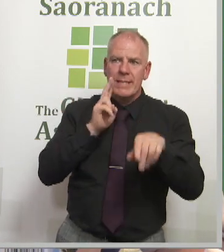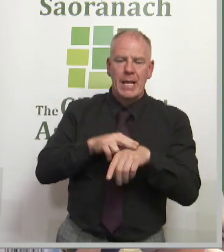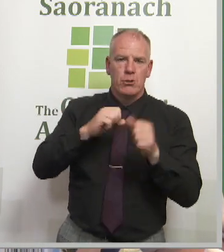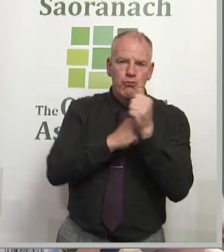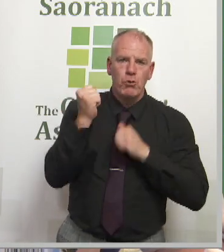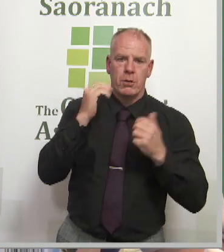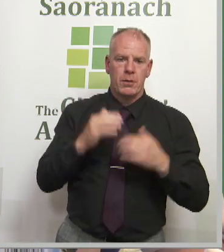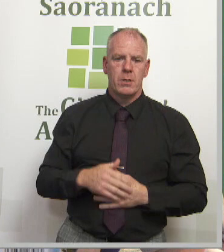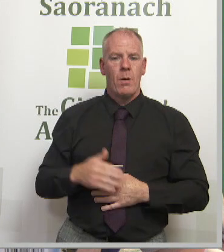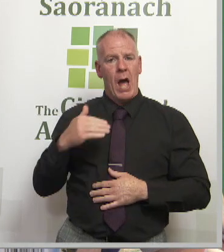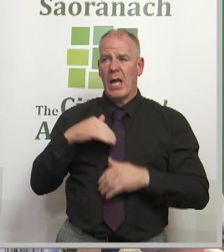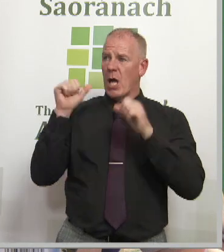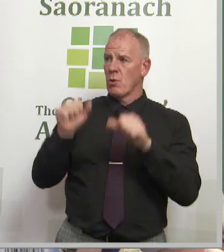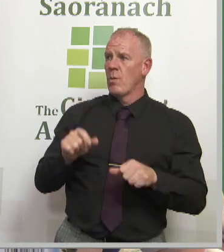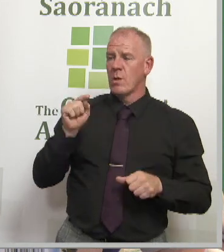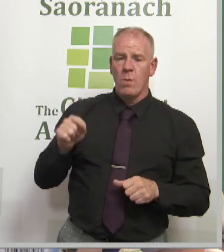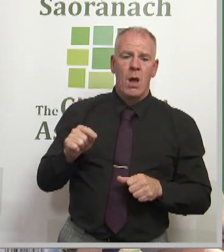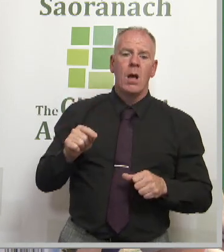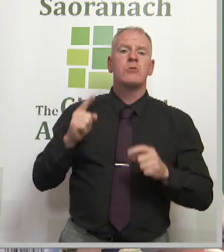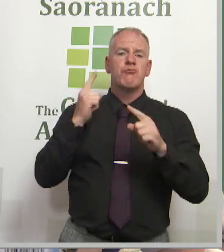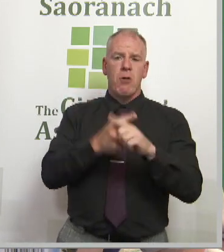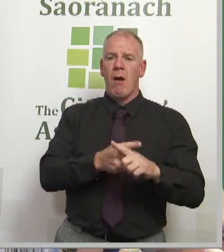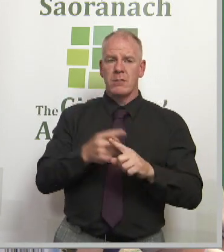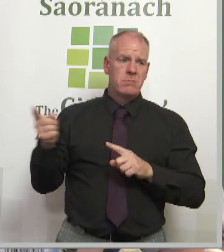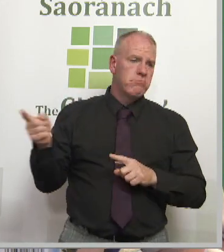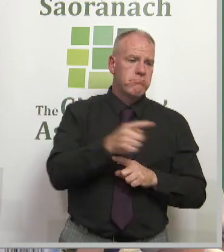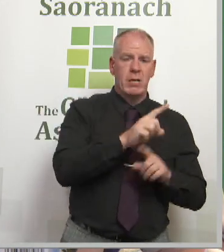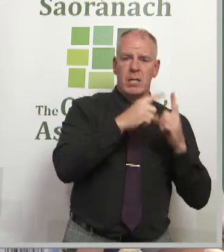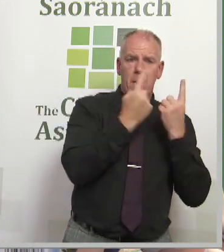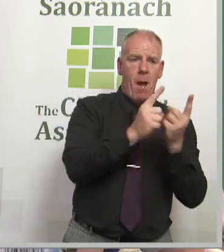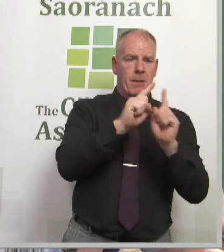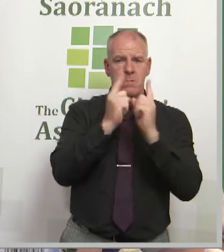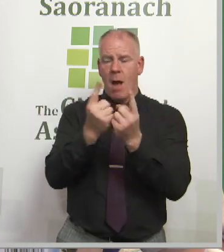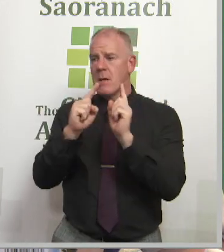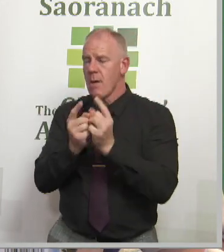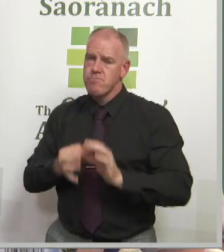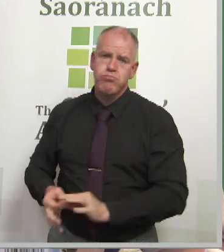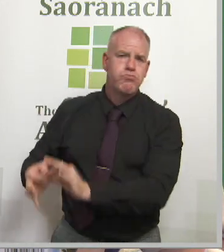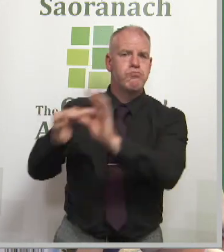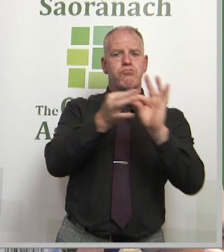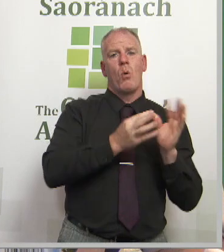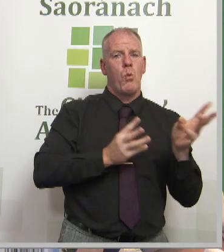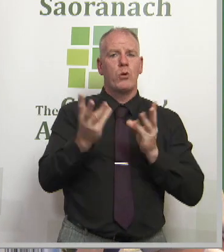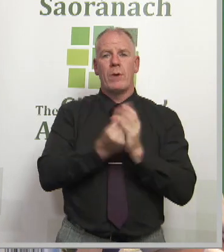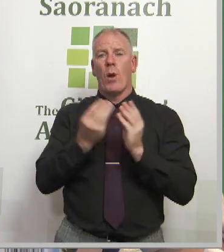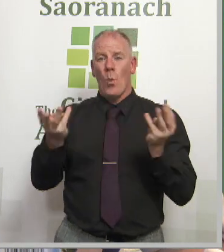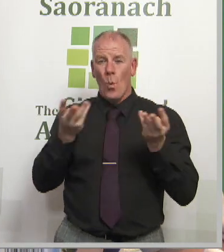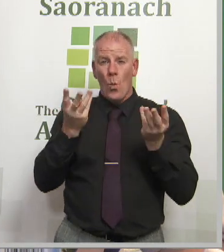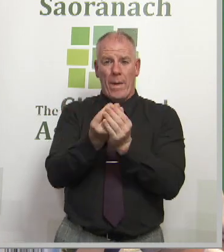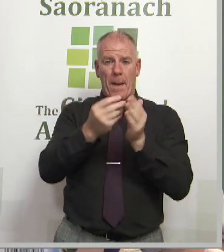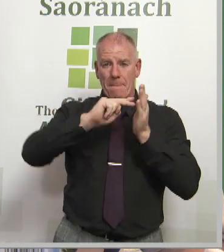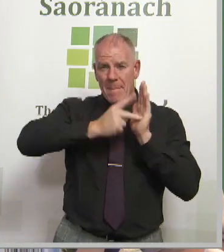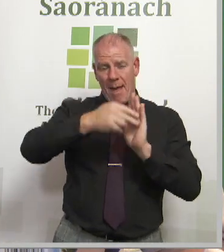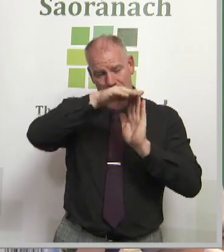structures. So I absolutely agree that cross-departmental, cross-agency structures with the programme of work backing up